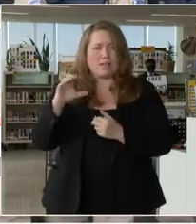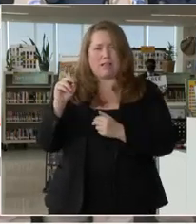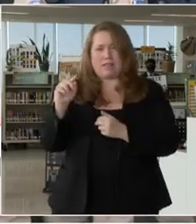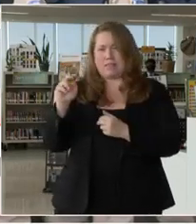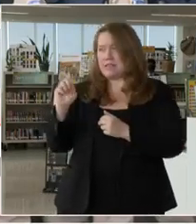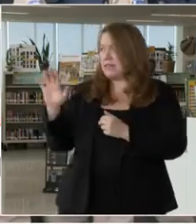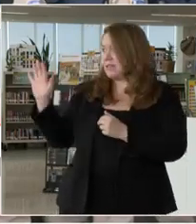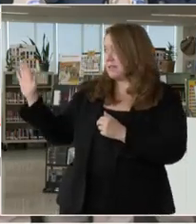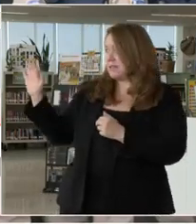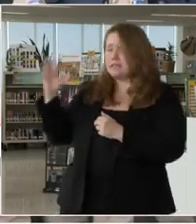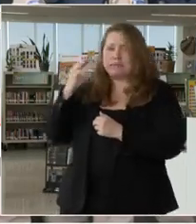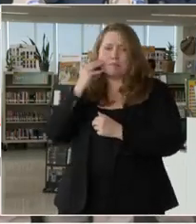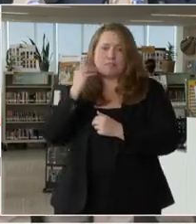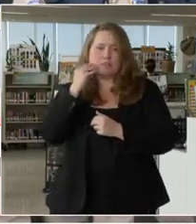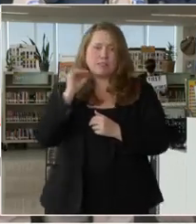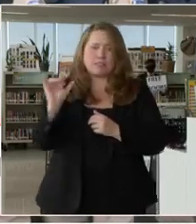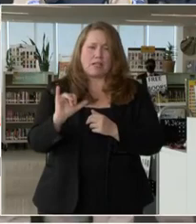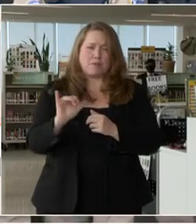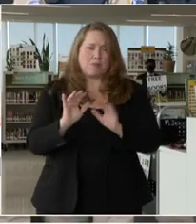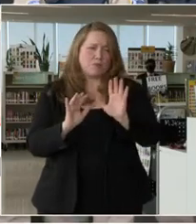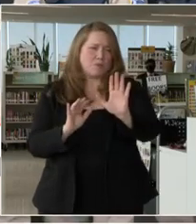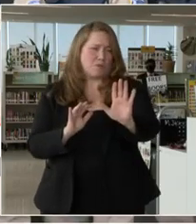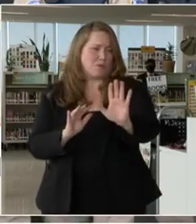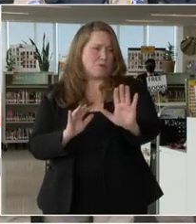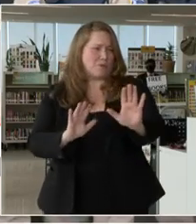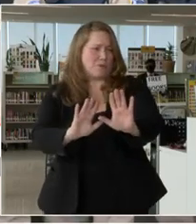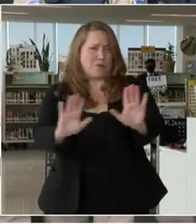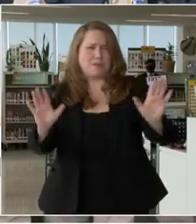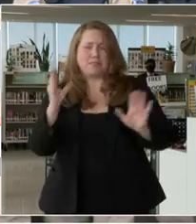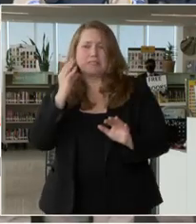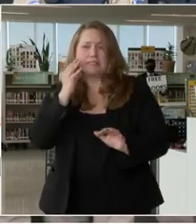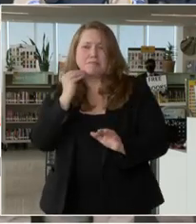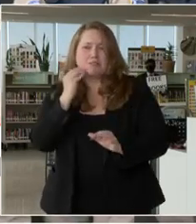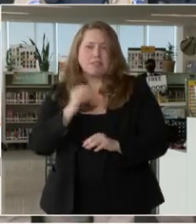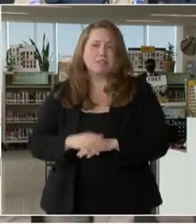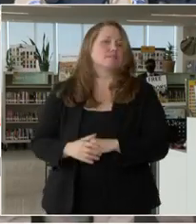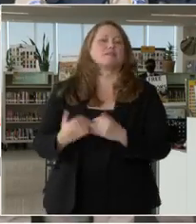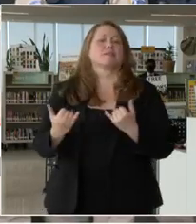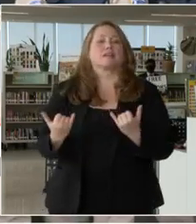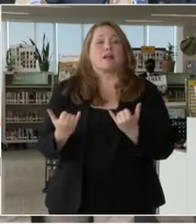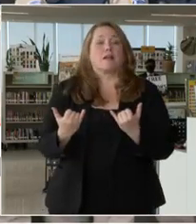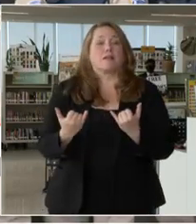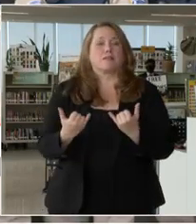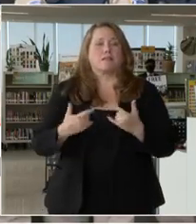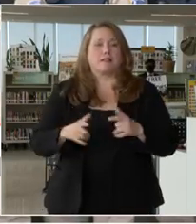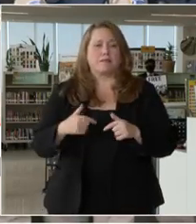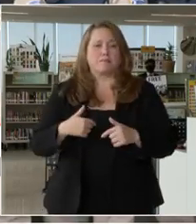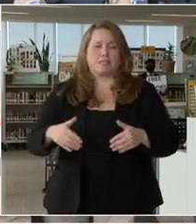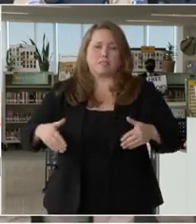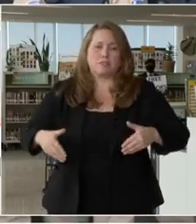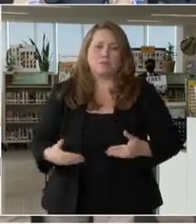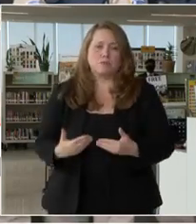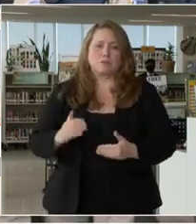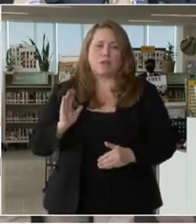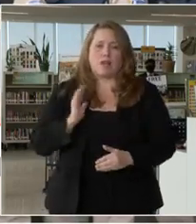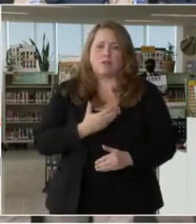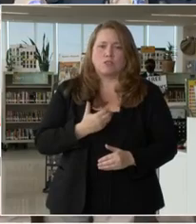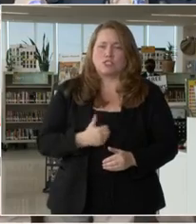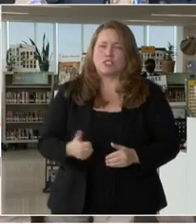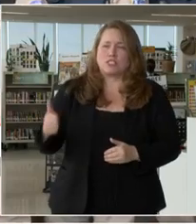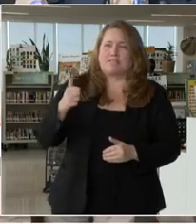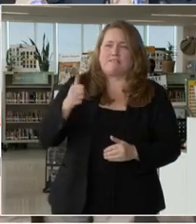it could be your story if you decide to join us in the cadet program. So with that, let me introduce our Chief of